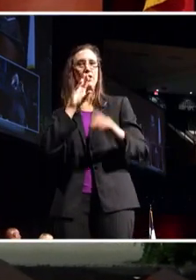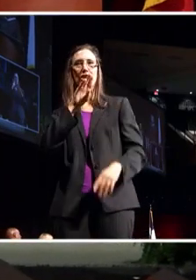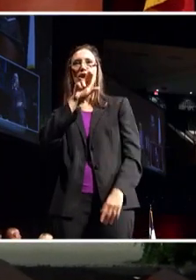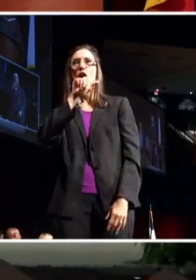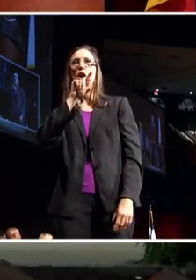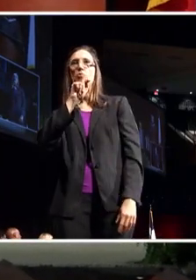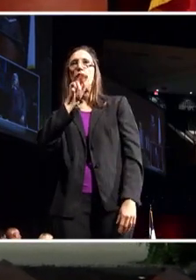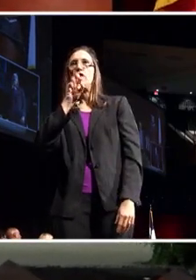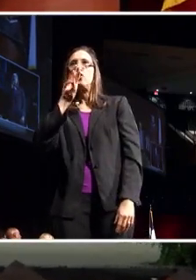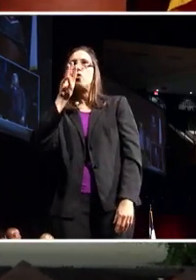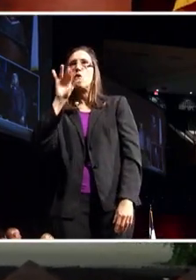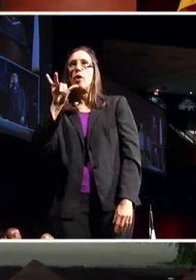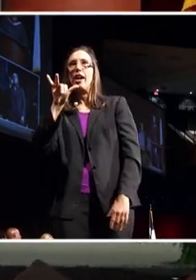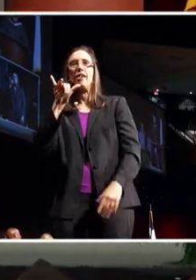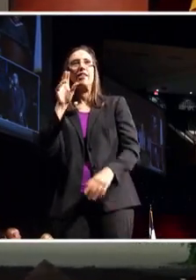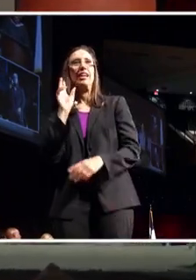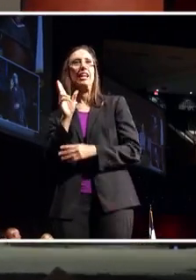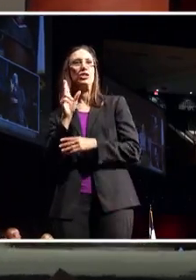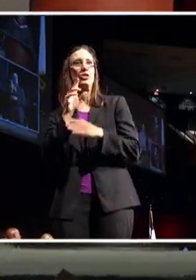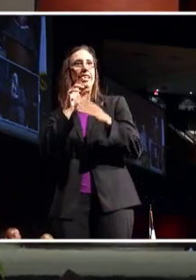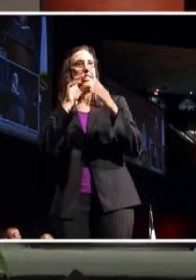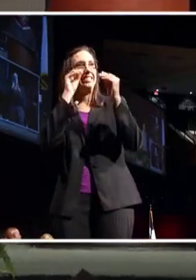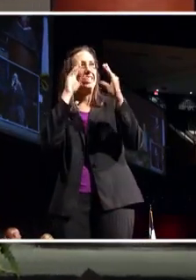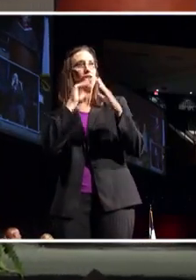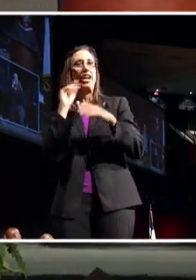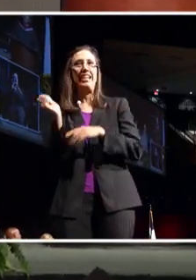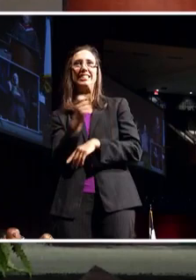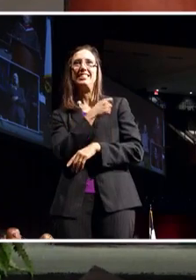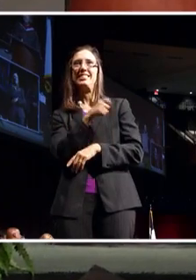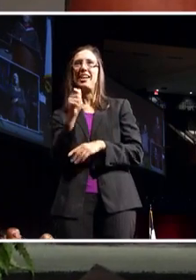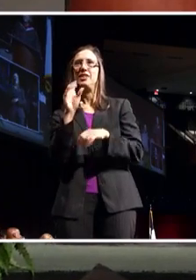Brent Norwood, social studies teacher and tennis coach.